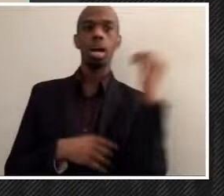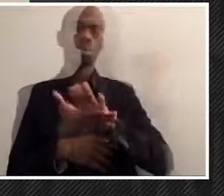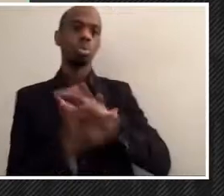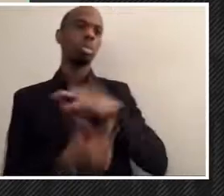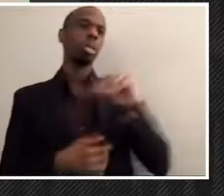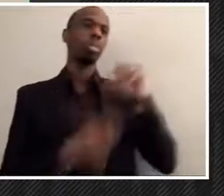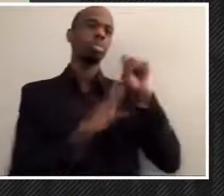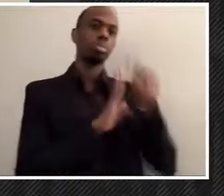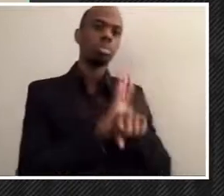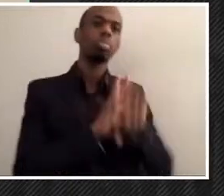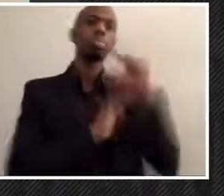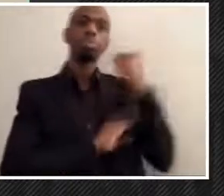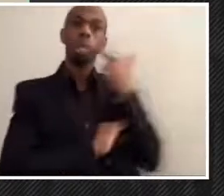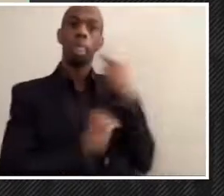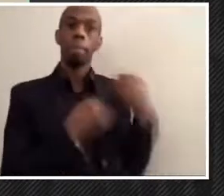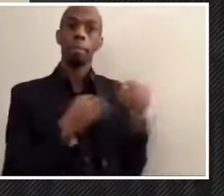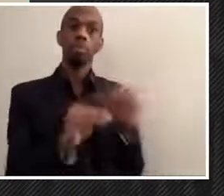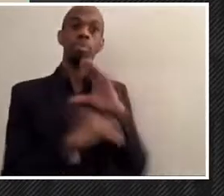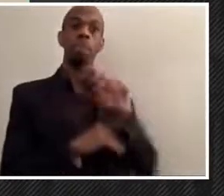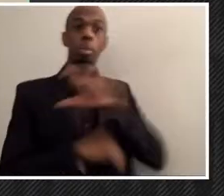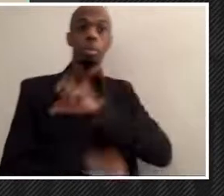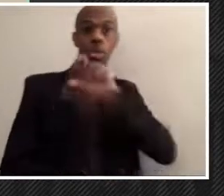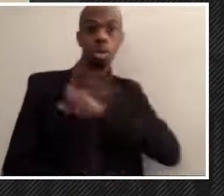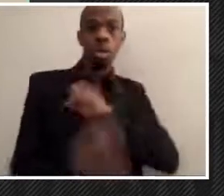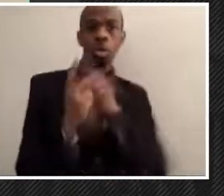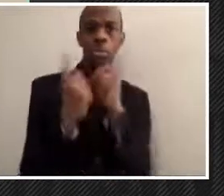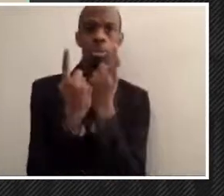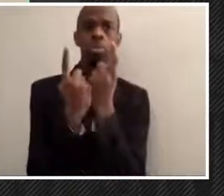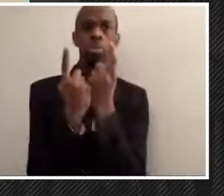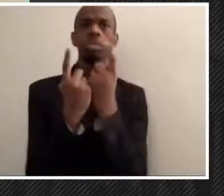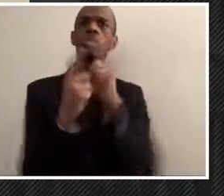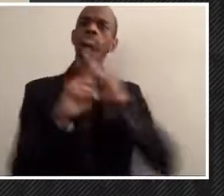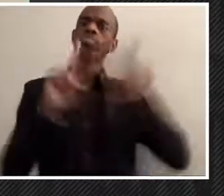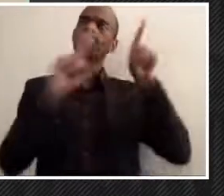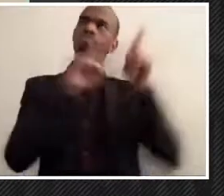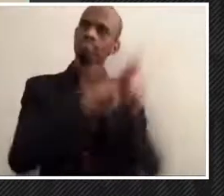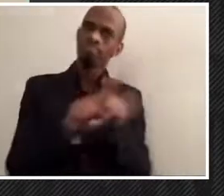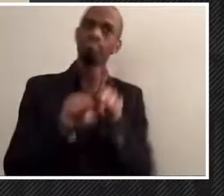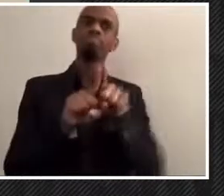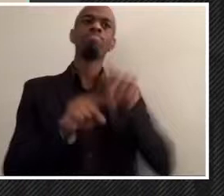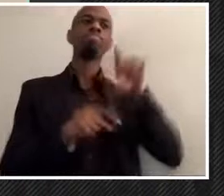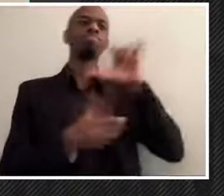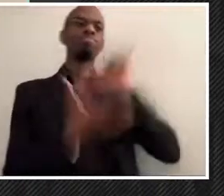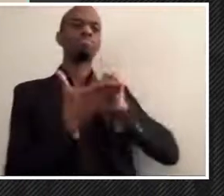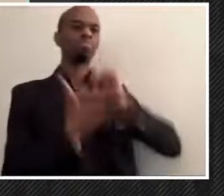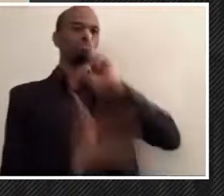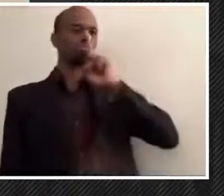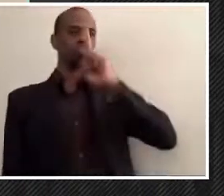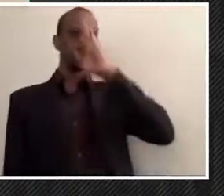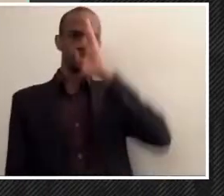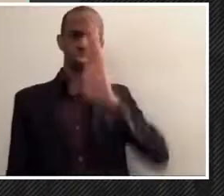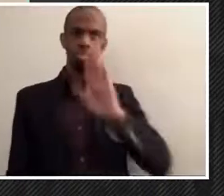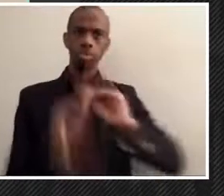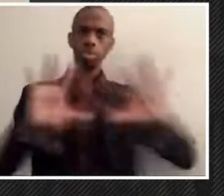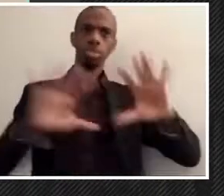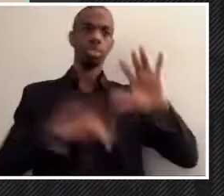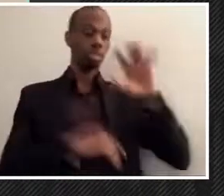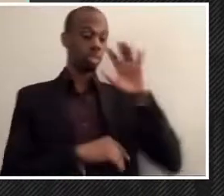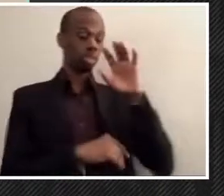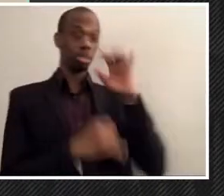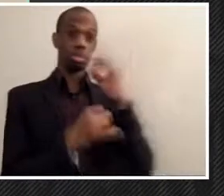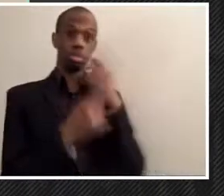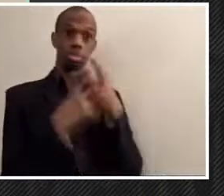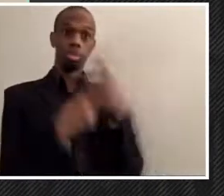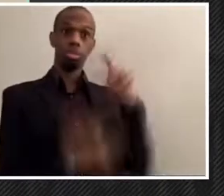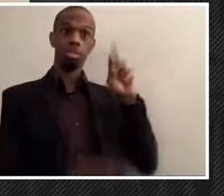government offices and police departments, but also explicitly the prisons being run, the people who work